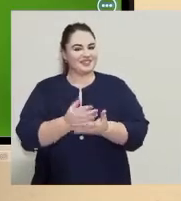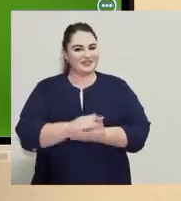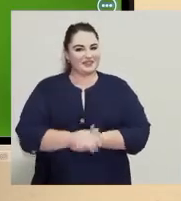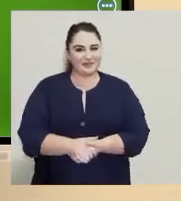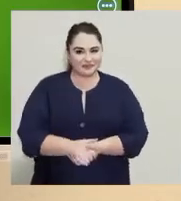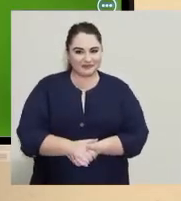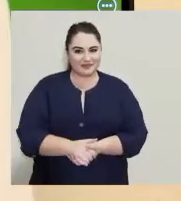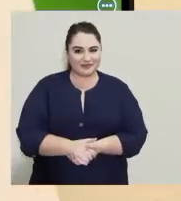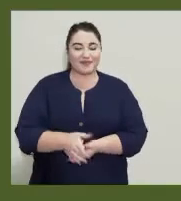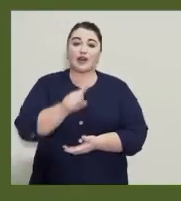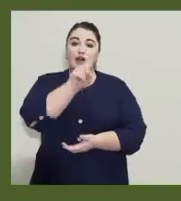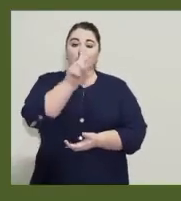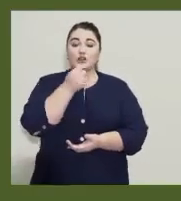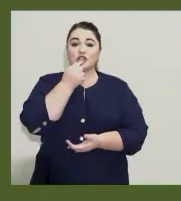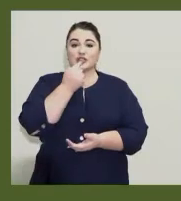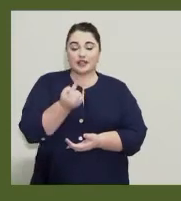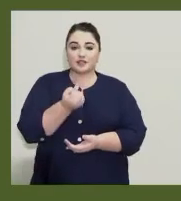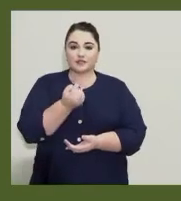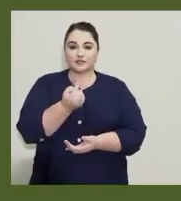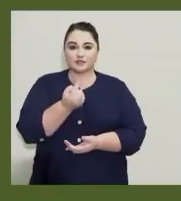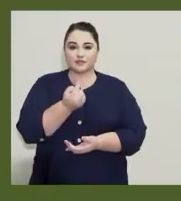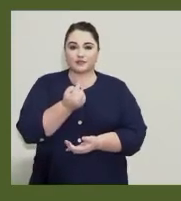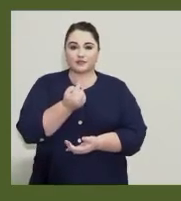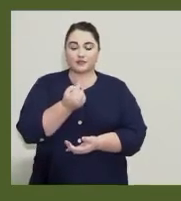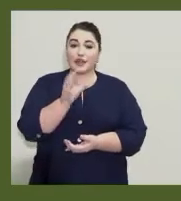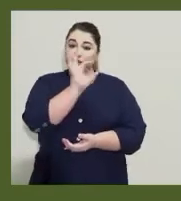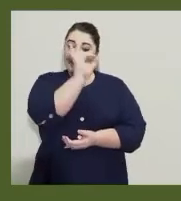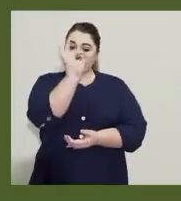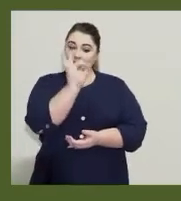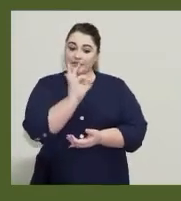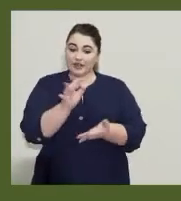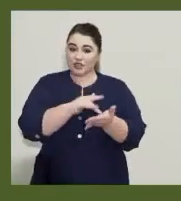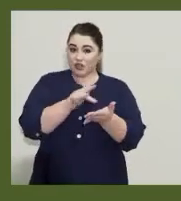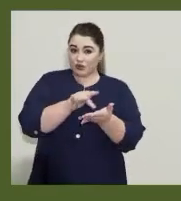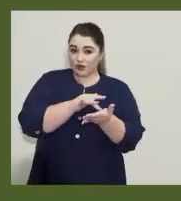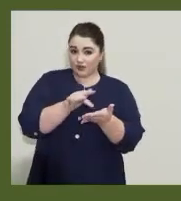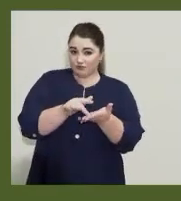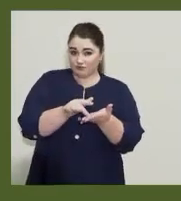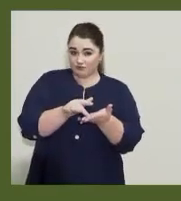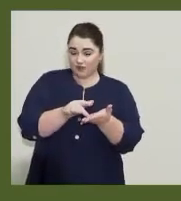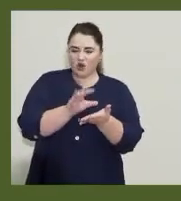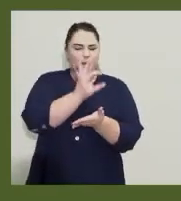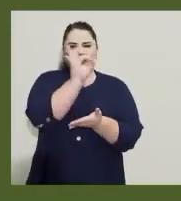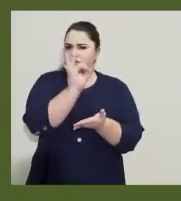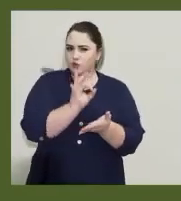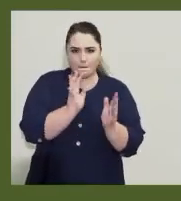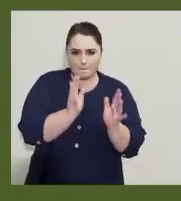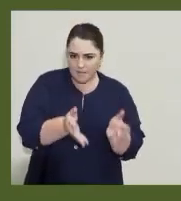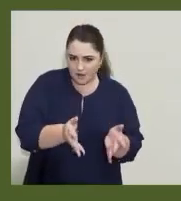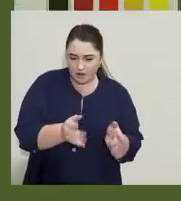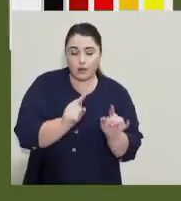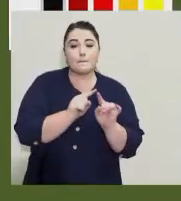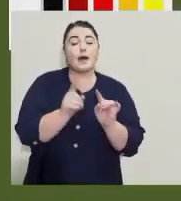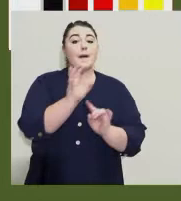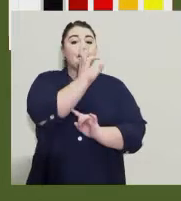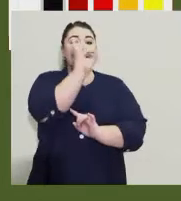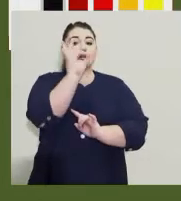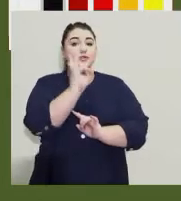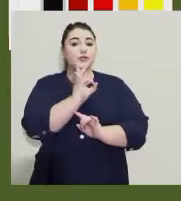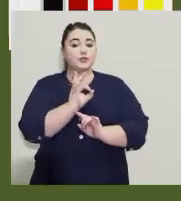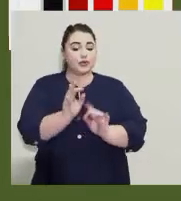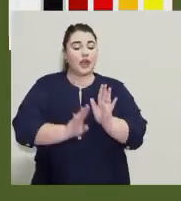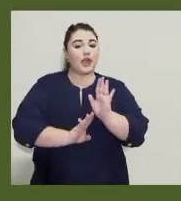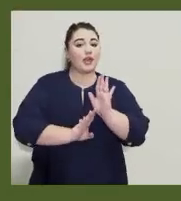see. The question says, calculate the percentage, not just percentage,